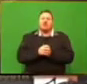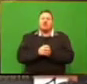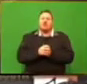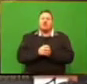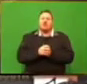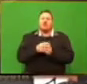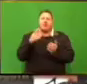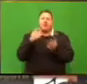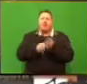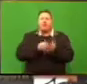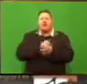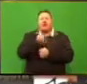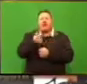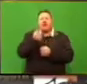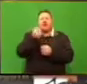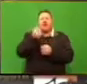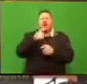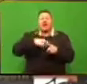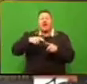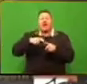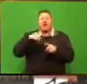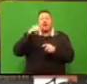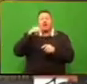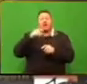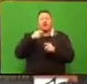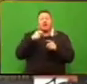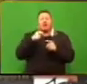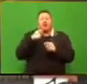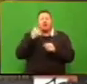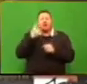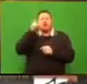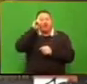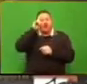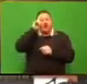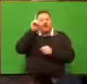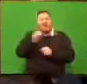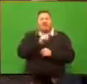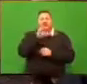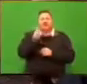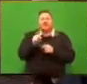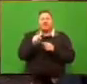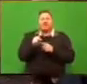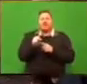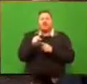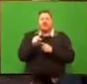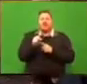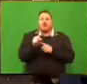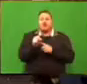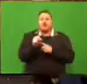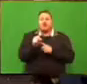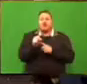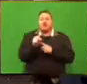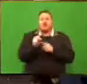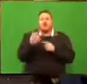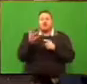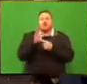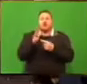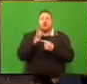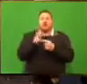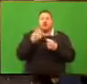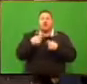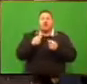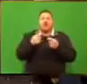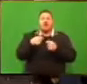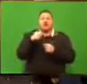The restitution of land to black South Africans remains a yardstick against which sellout ANC